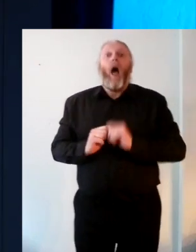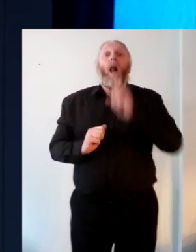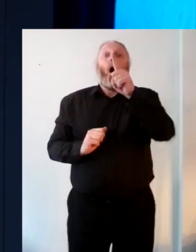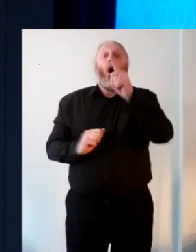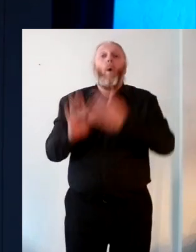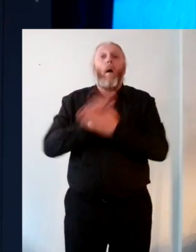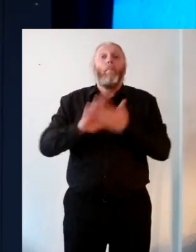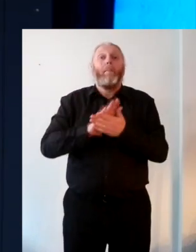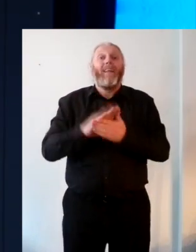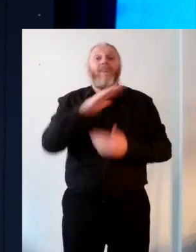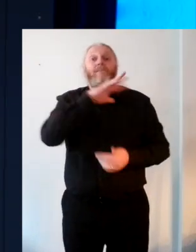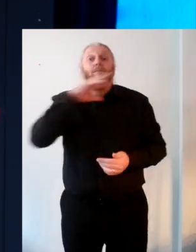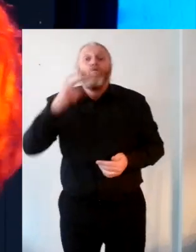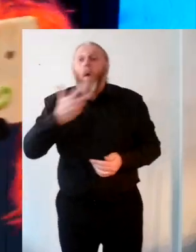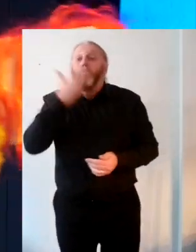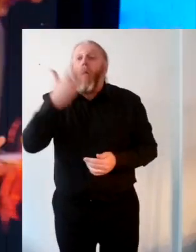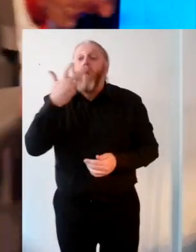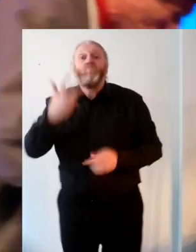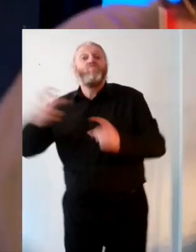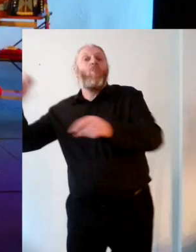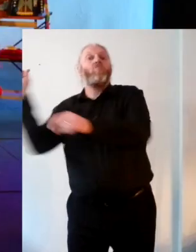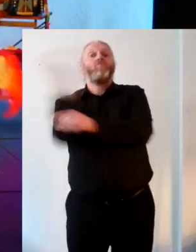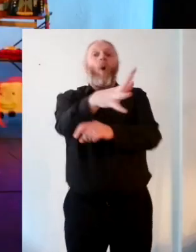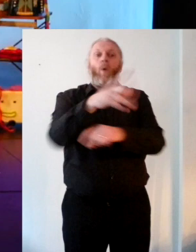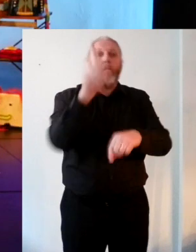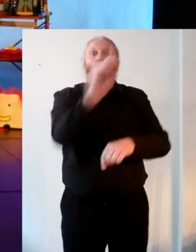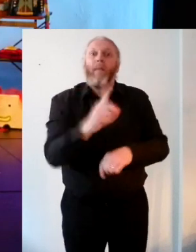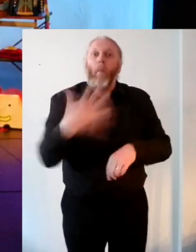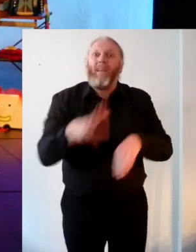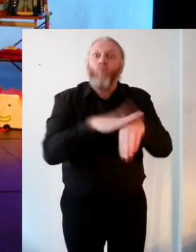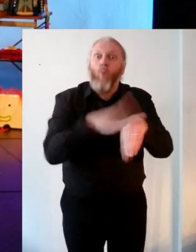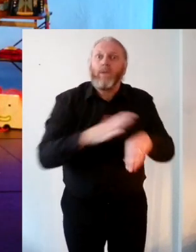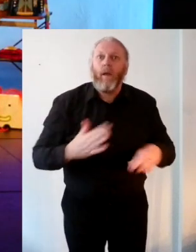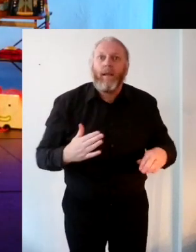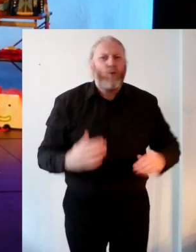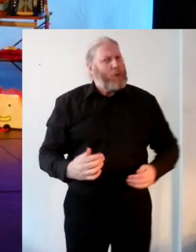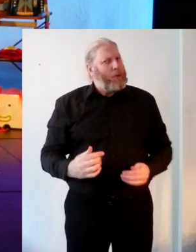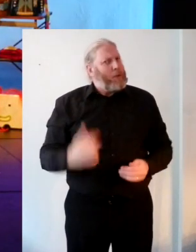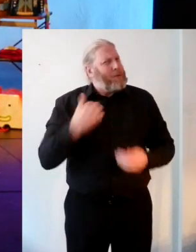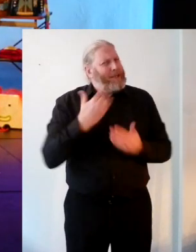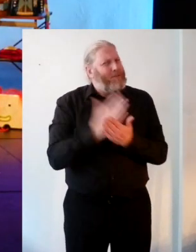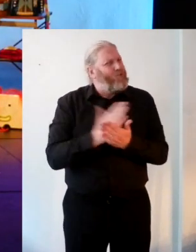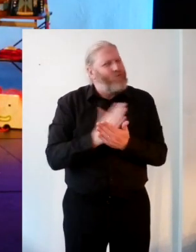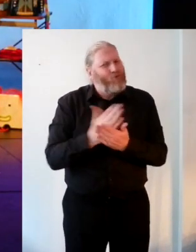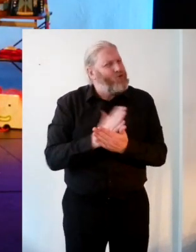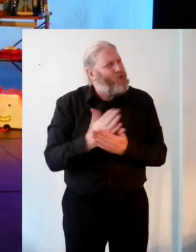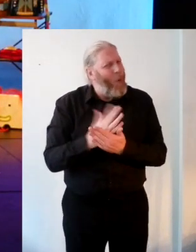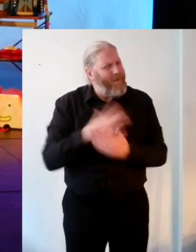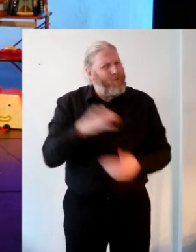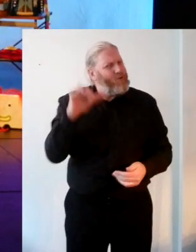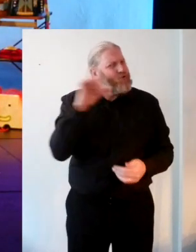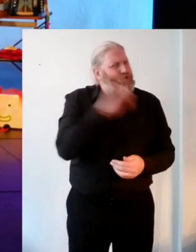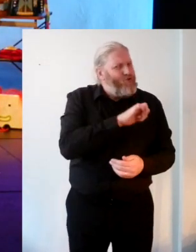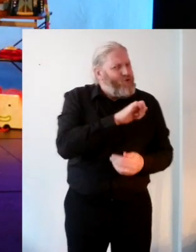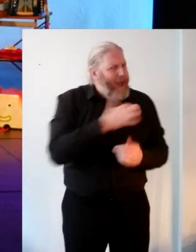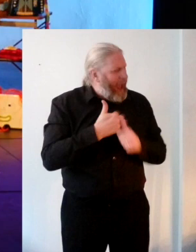To throw plums at thugs. Oh, well, I'm not sure if we should really find Kerry's